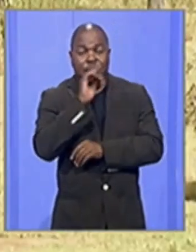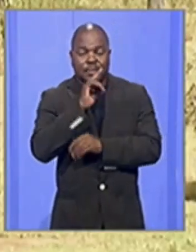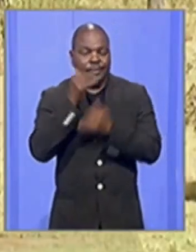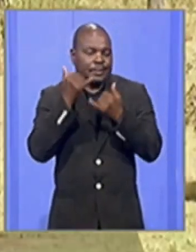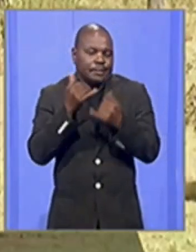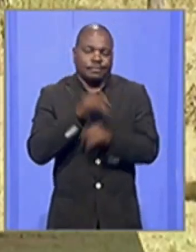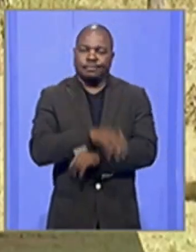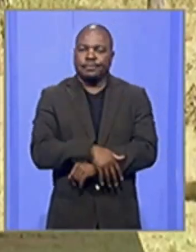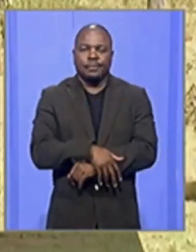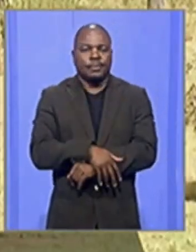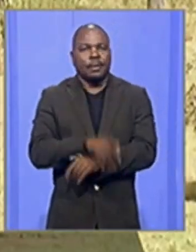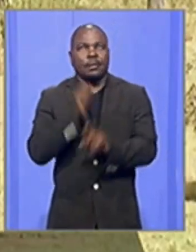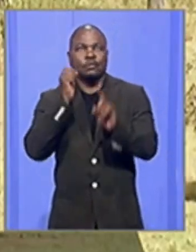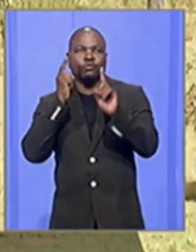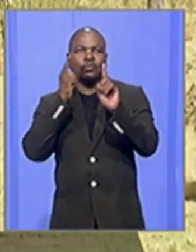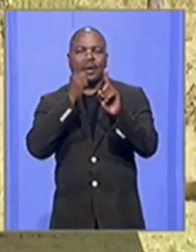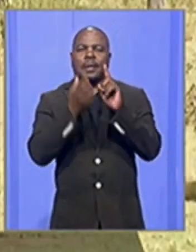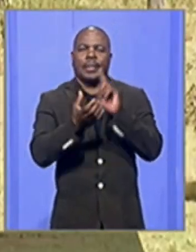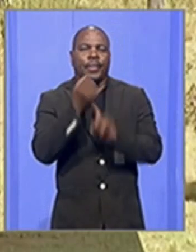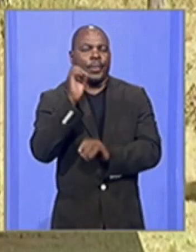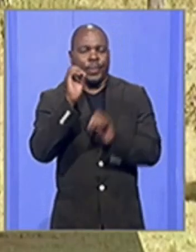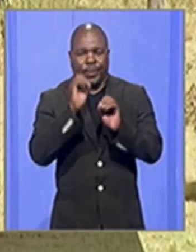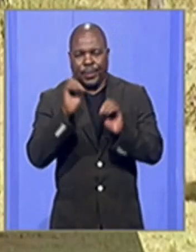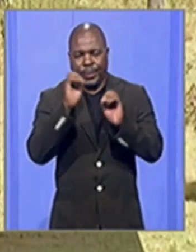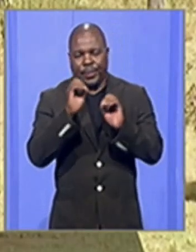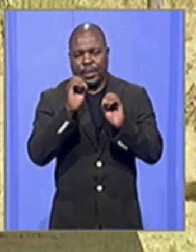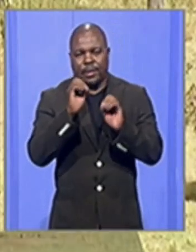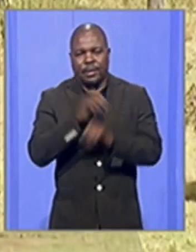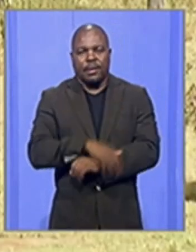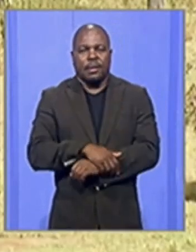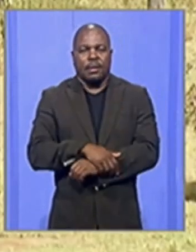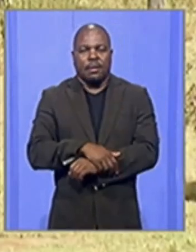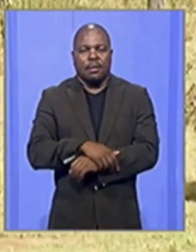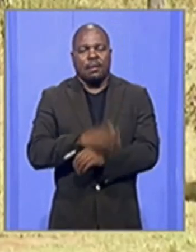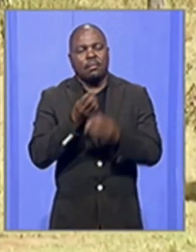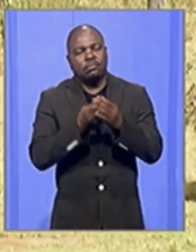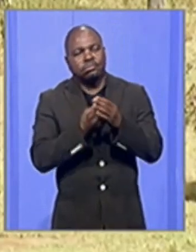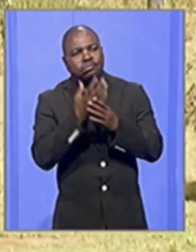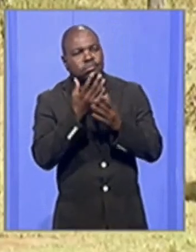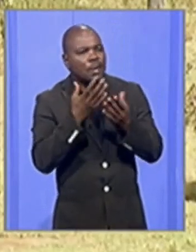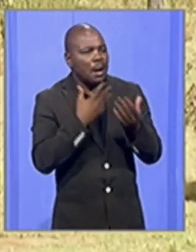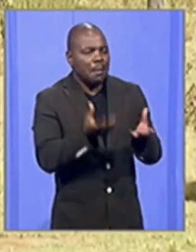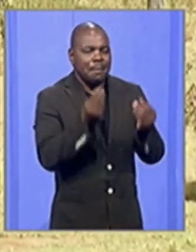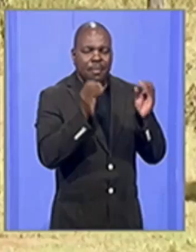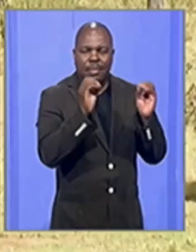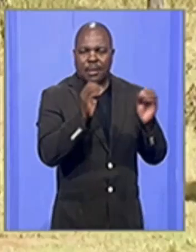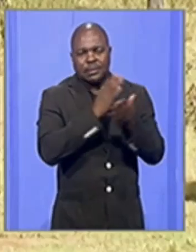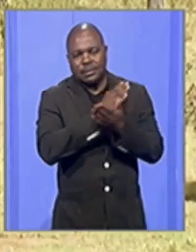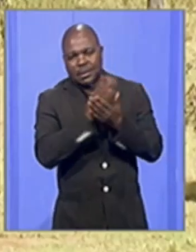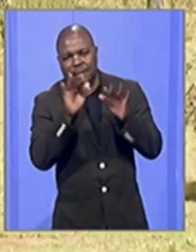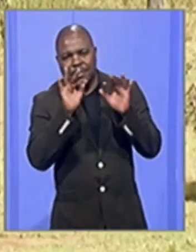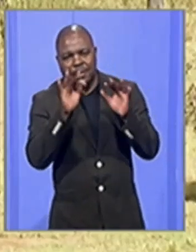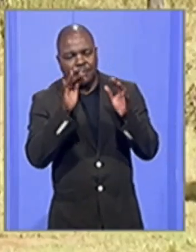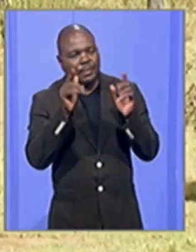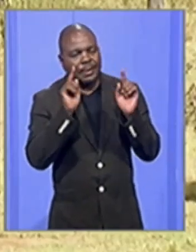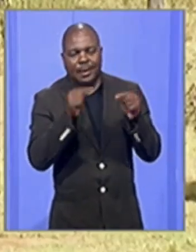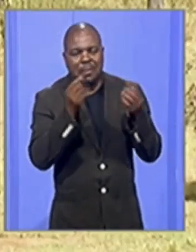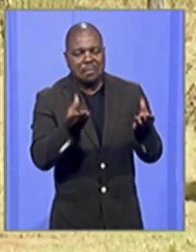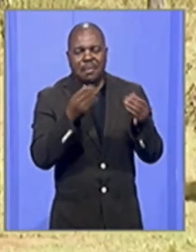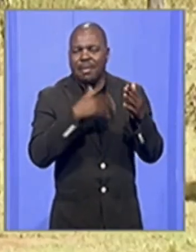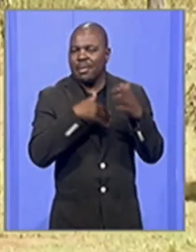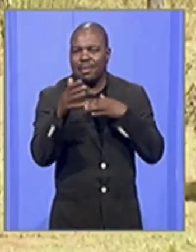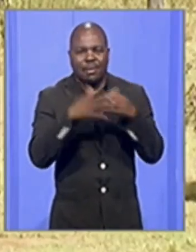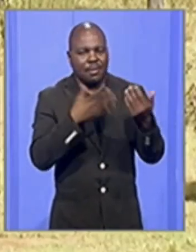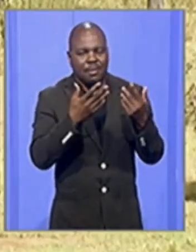fitlhella di-target tsa rona mo re tlamang be re fitlheletse teng mo kotulong ebile batho ba bang ebile bona ha ba kgone kotula